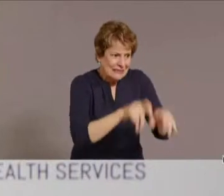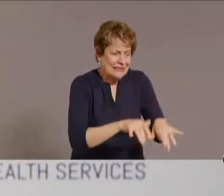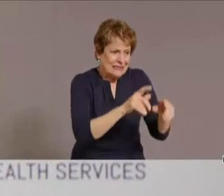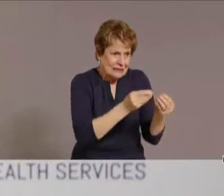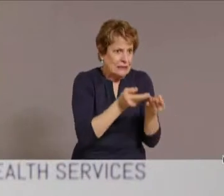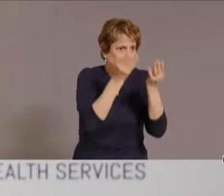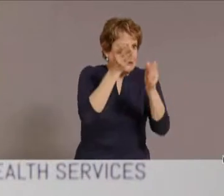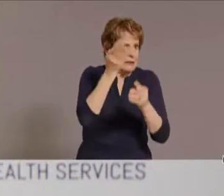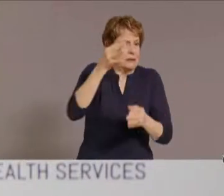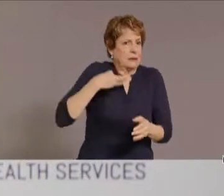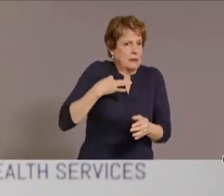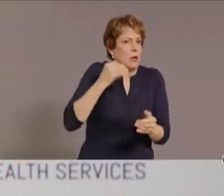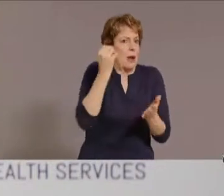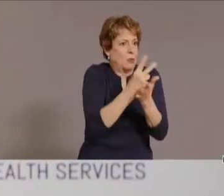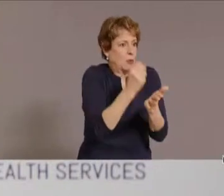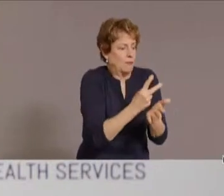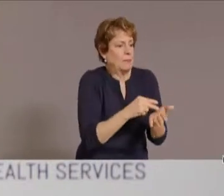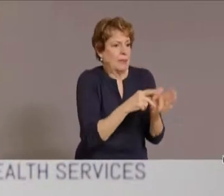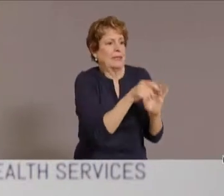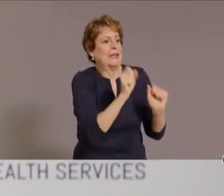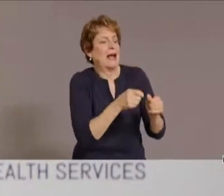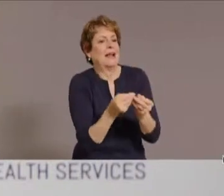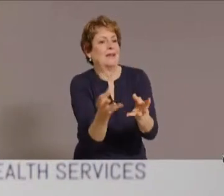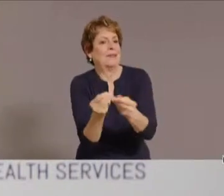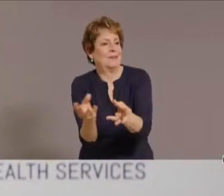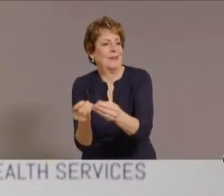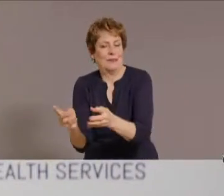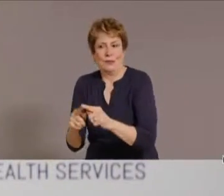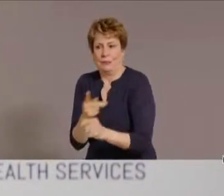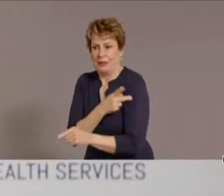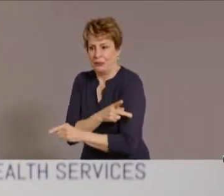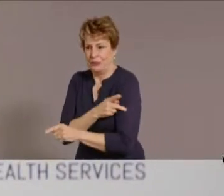easy link for providers who may be listening?